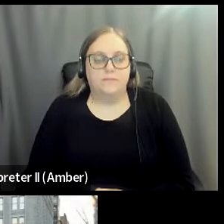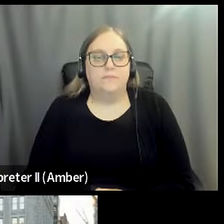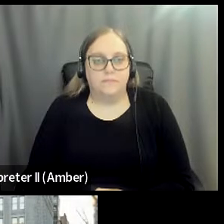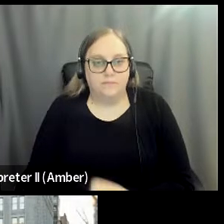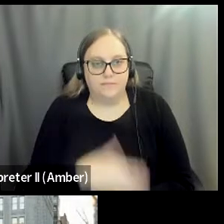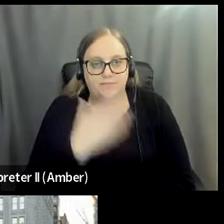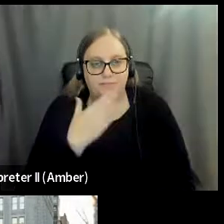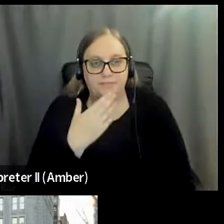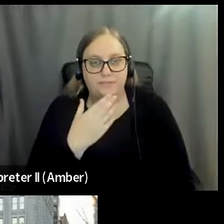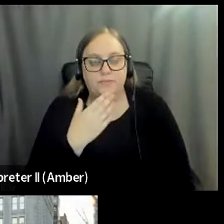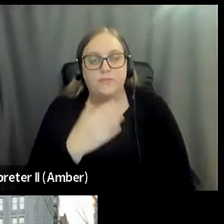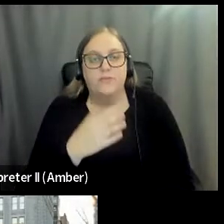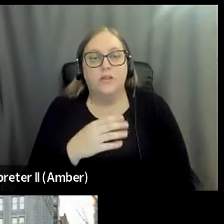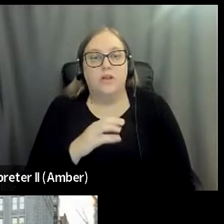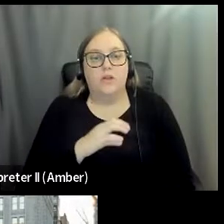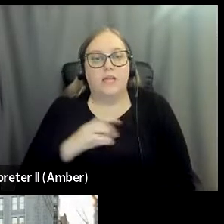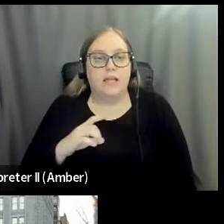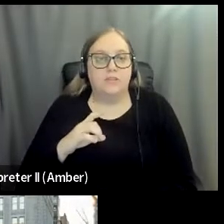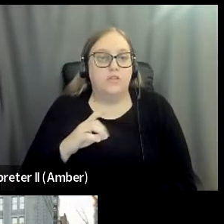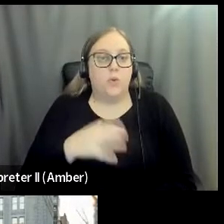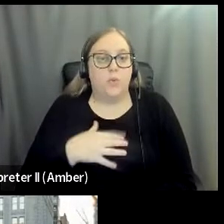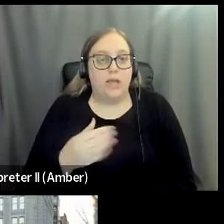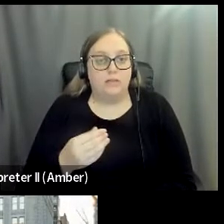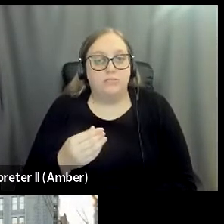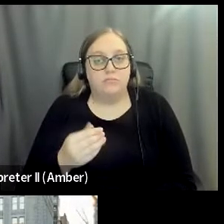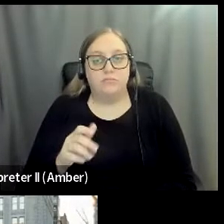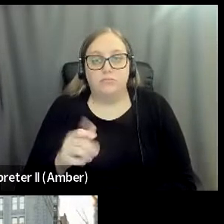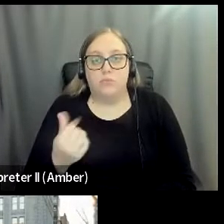Thank you, Councilmember White. Are there questions from members?